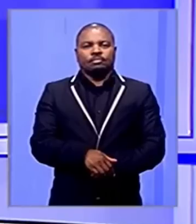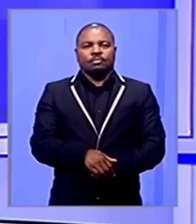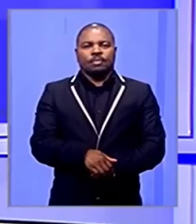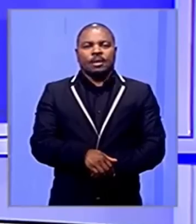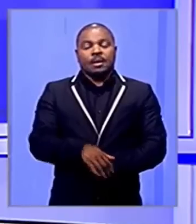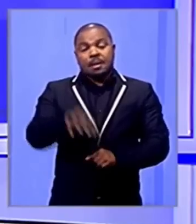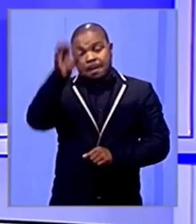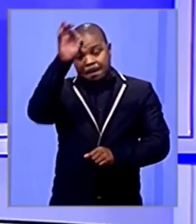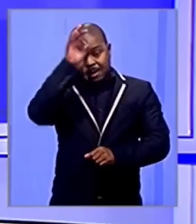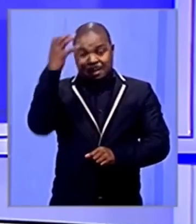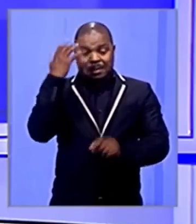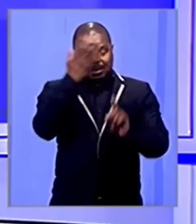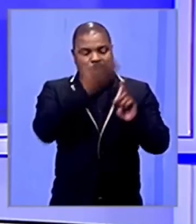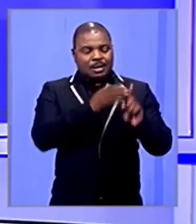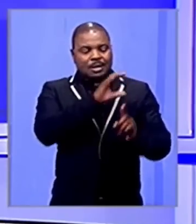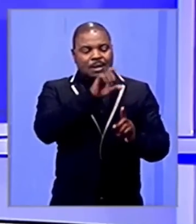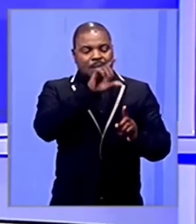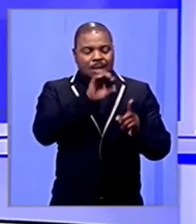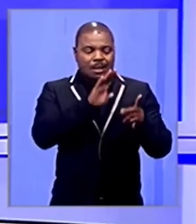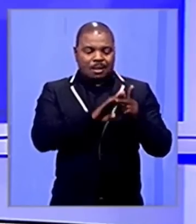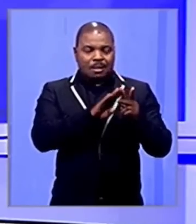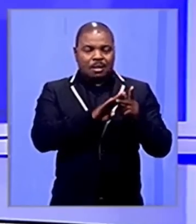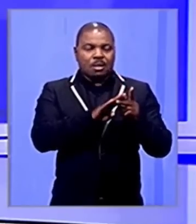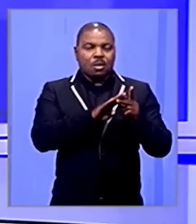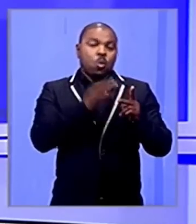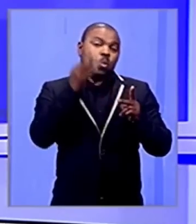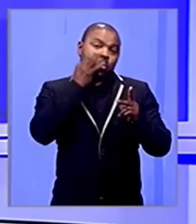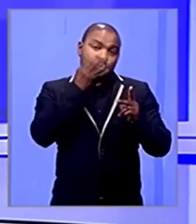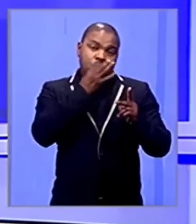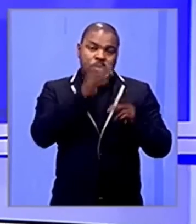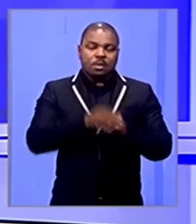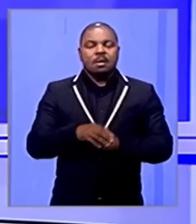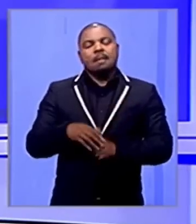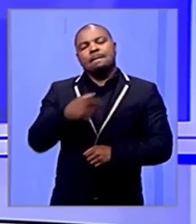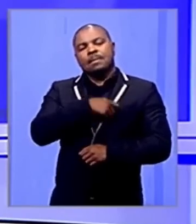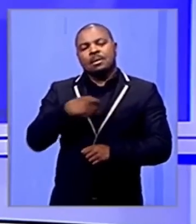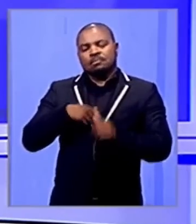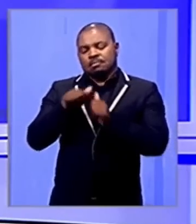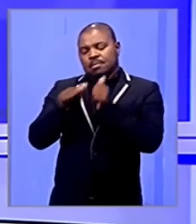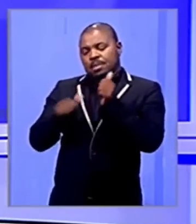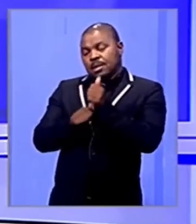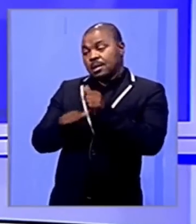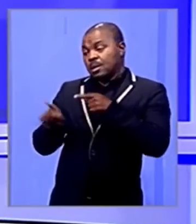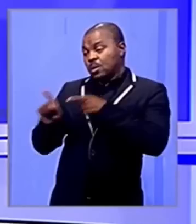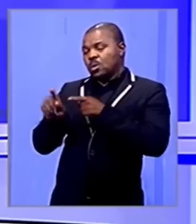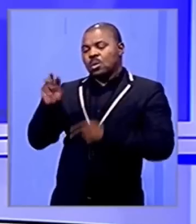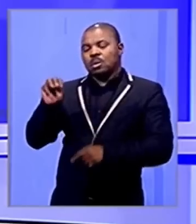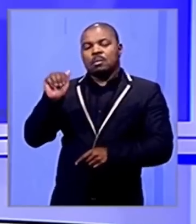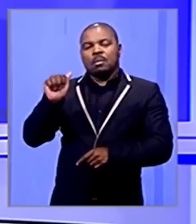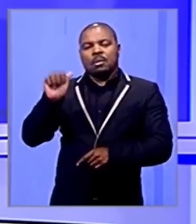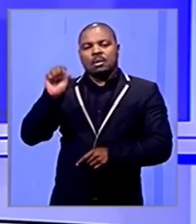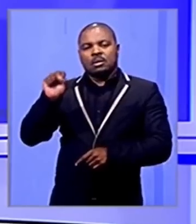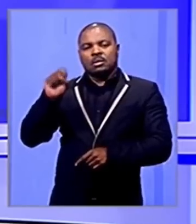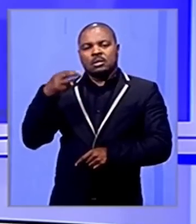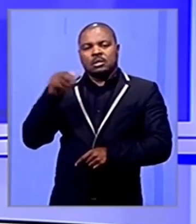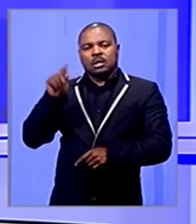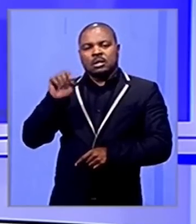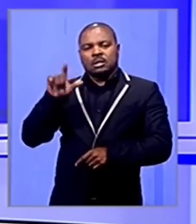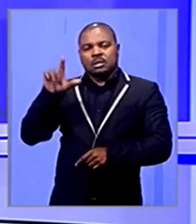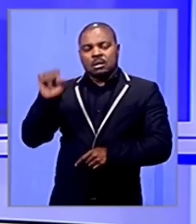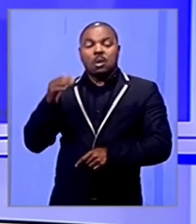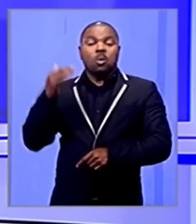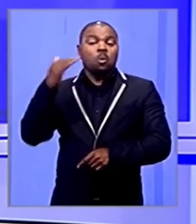Tona ya mapodisi Bekicele a re motlatsa mo Presidente Paul Mashatile o ne a seo fa maloko a tshireletso ya gagwe a